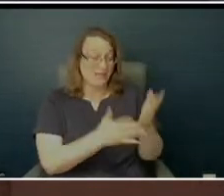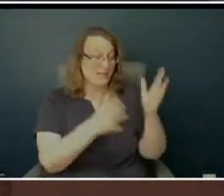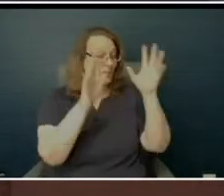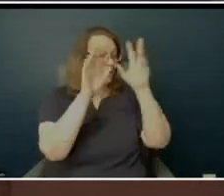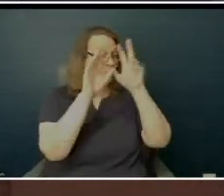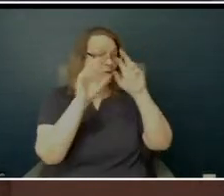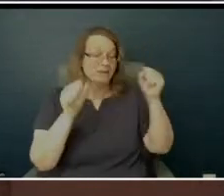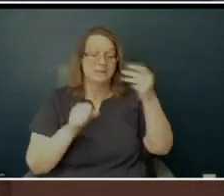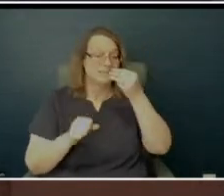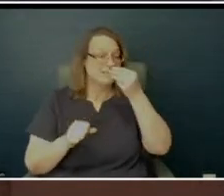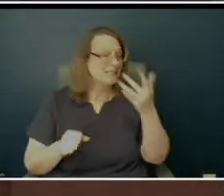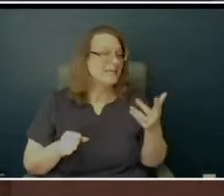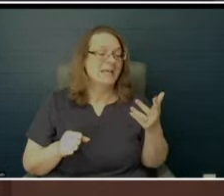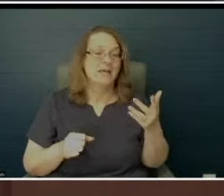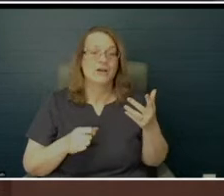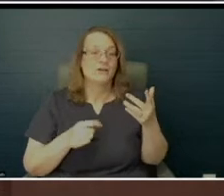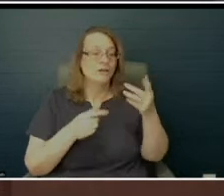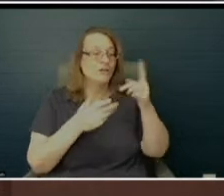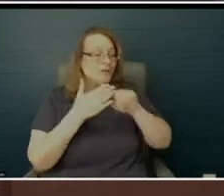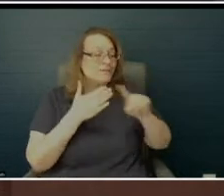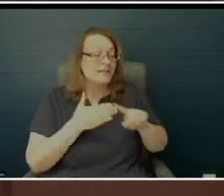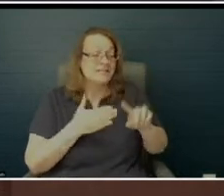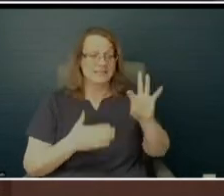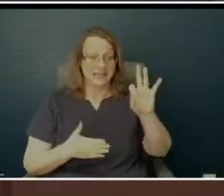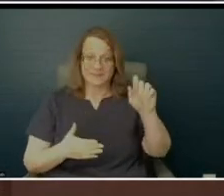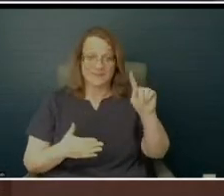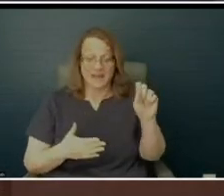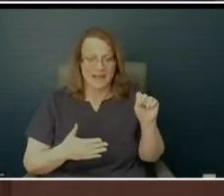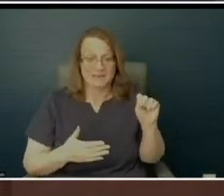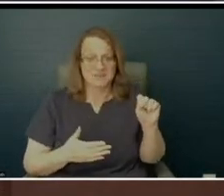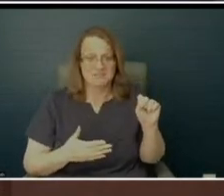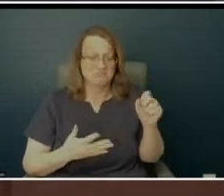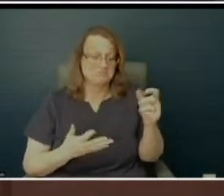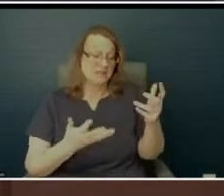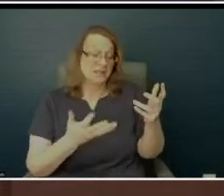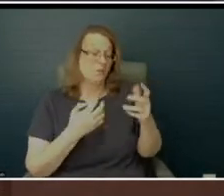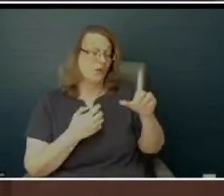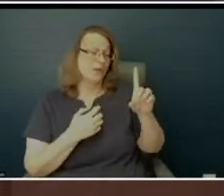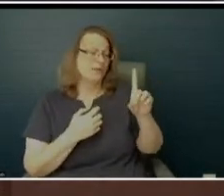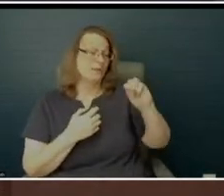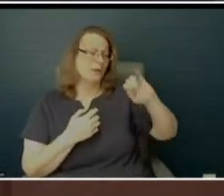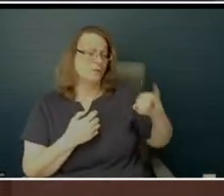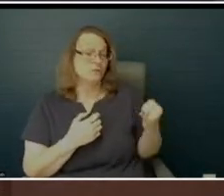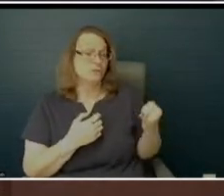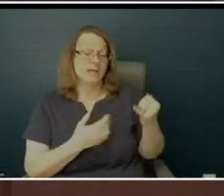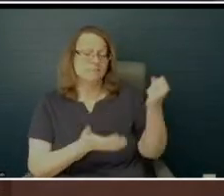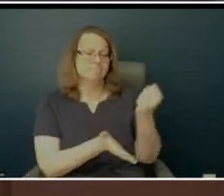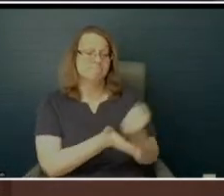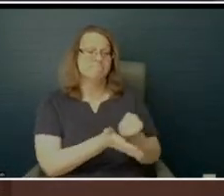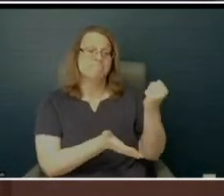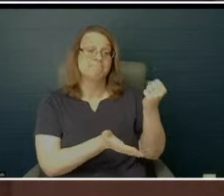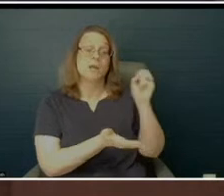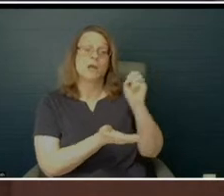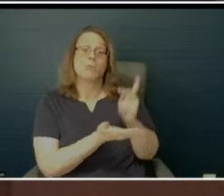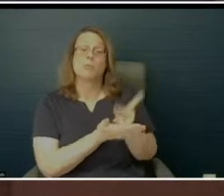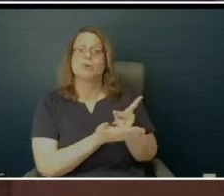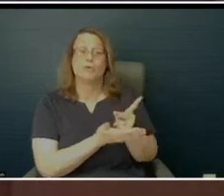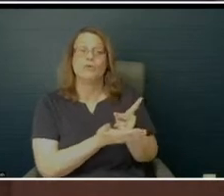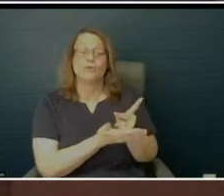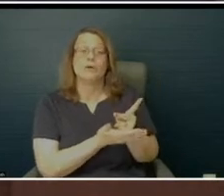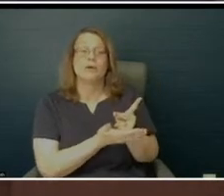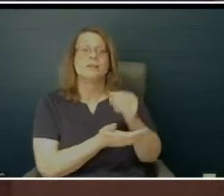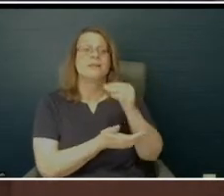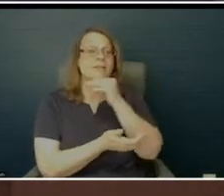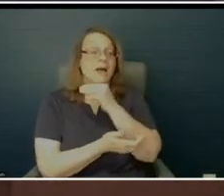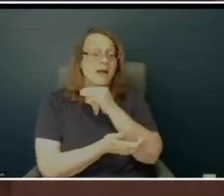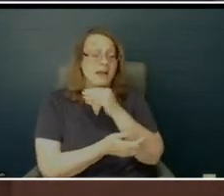actually investigating the facts. He just wanted the Department of Justice to put its stamp of approval on the lies. Who was